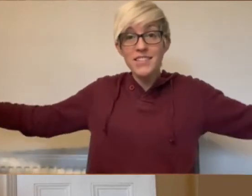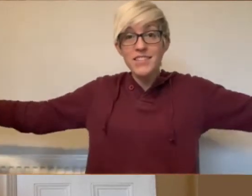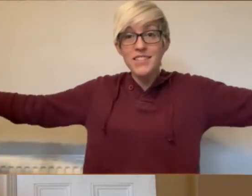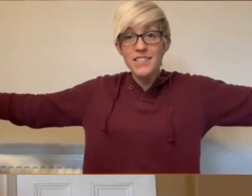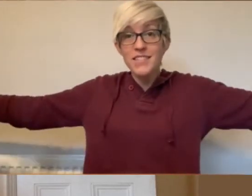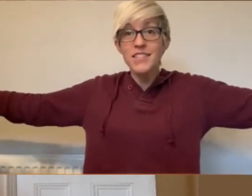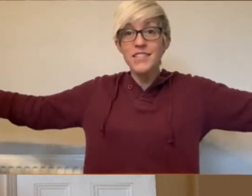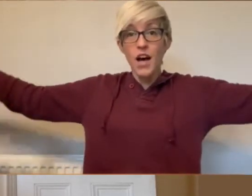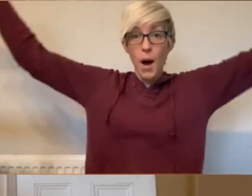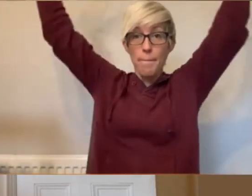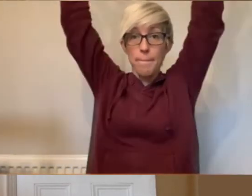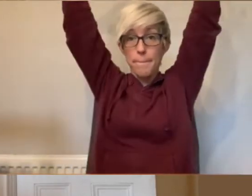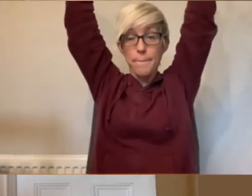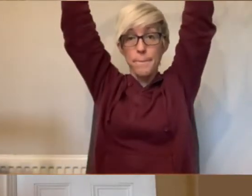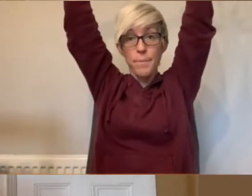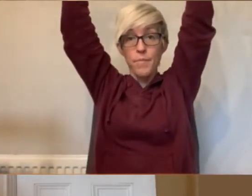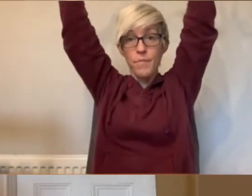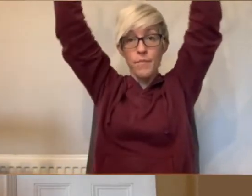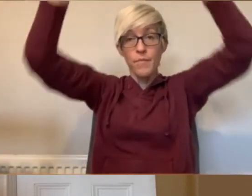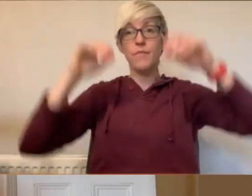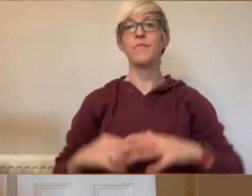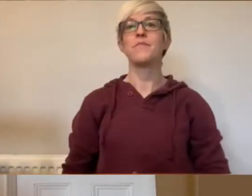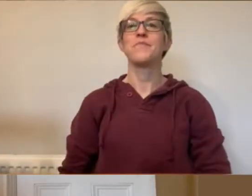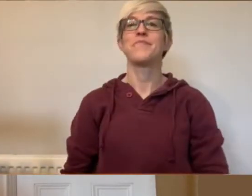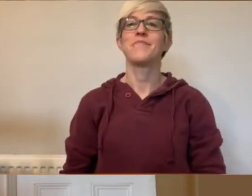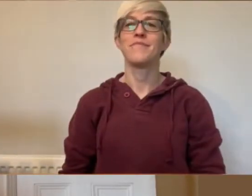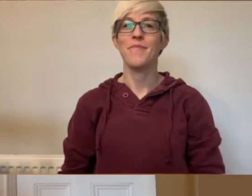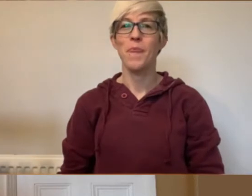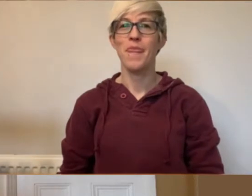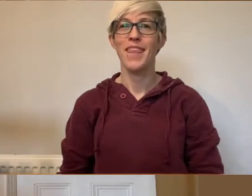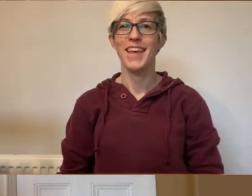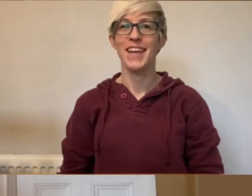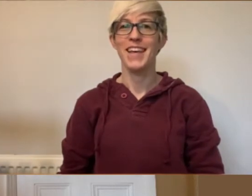side. And above your head.